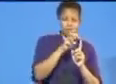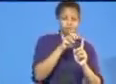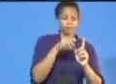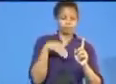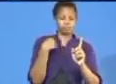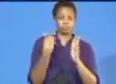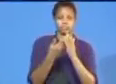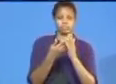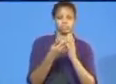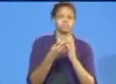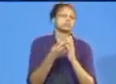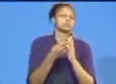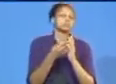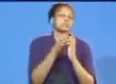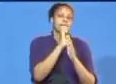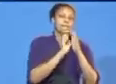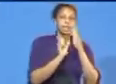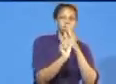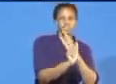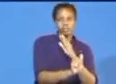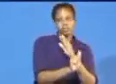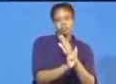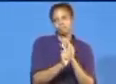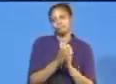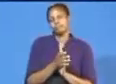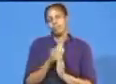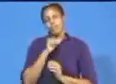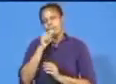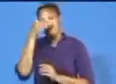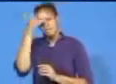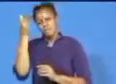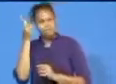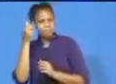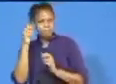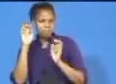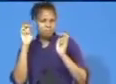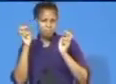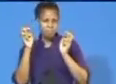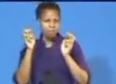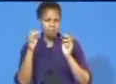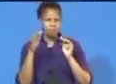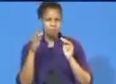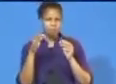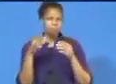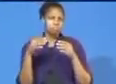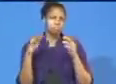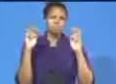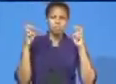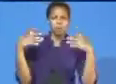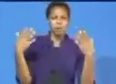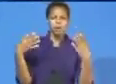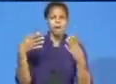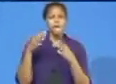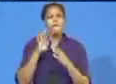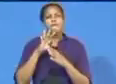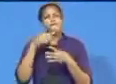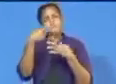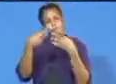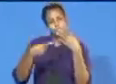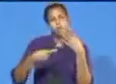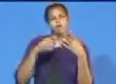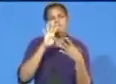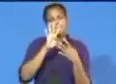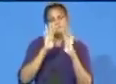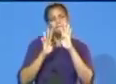I haven't forgotten my subject. I'm talking about the four issues to a brand new miraculous you. I